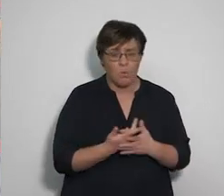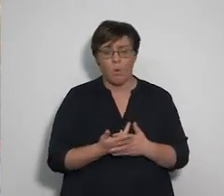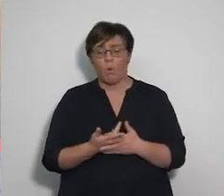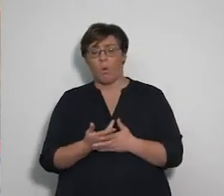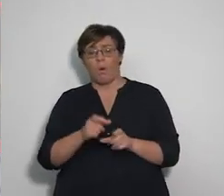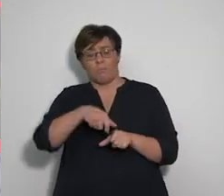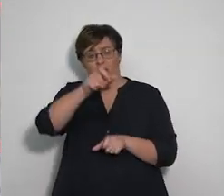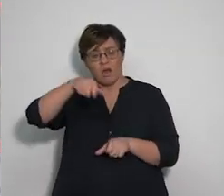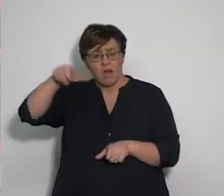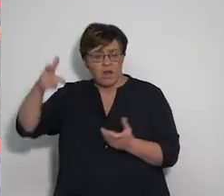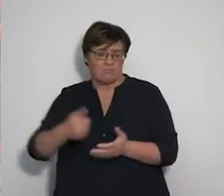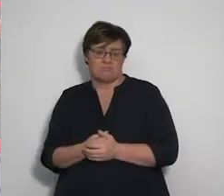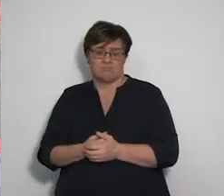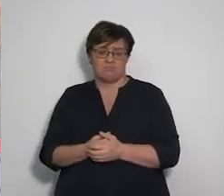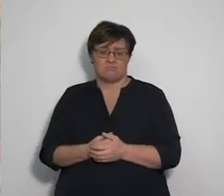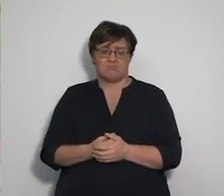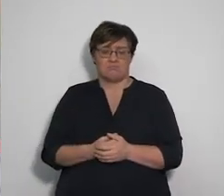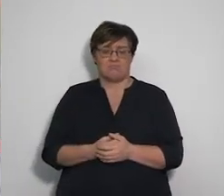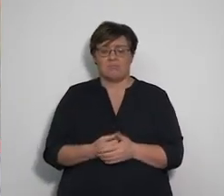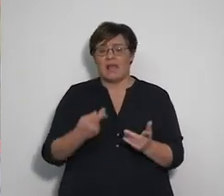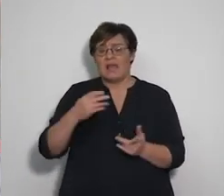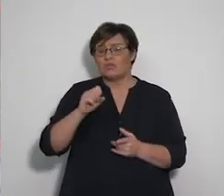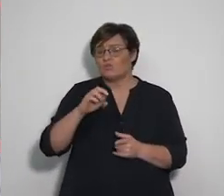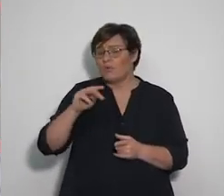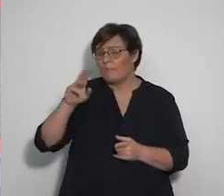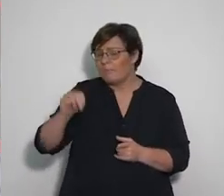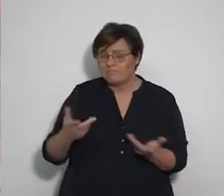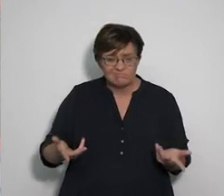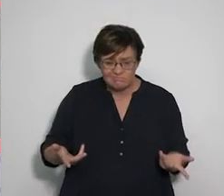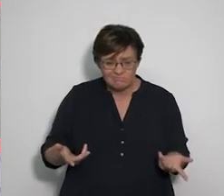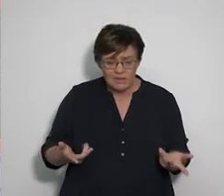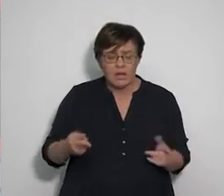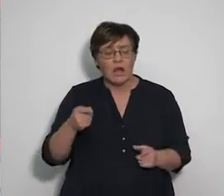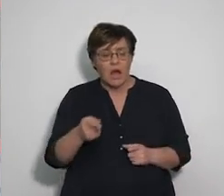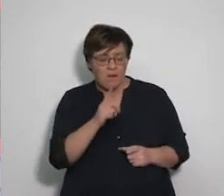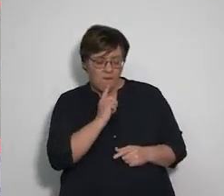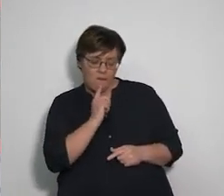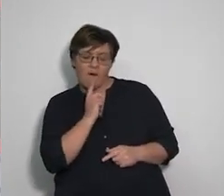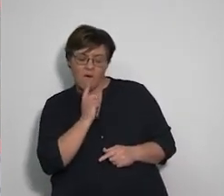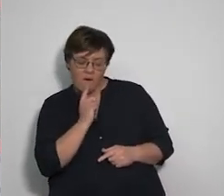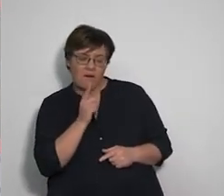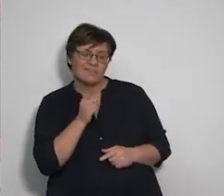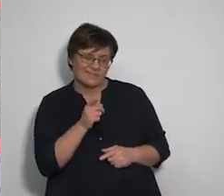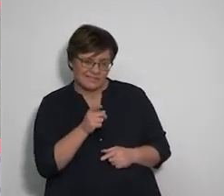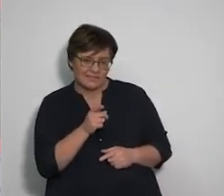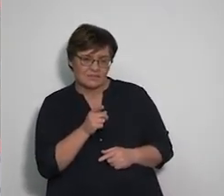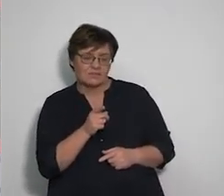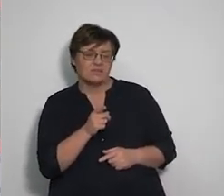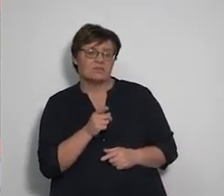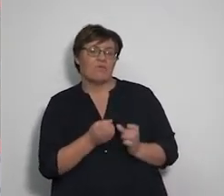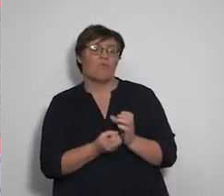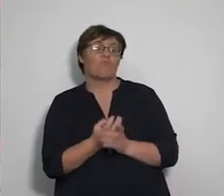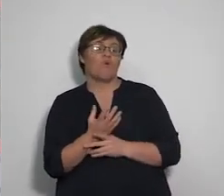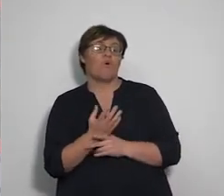graph? Is it going to be a bar graph, a histogram? I think you understand from what we've been talking about